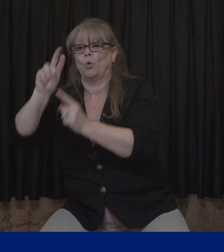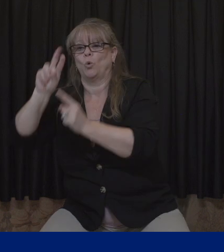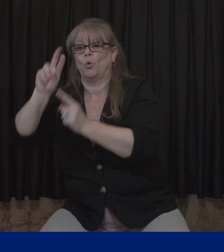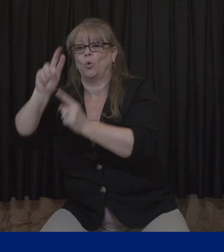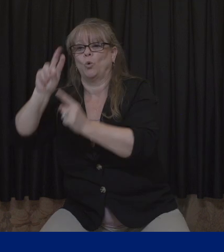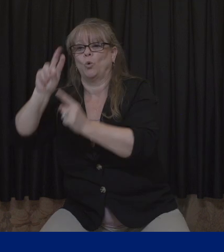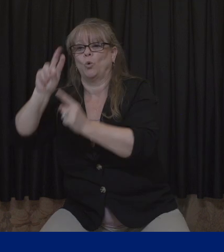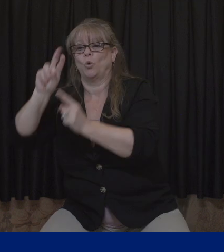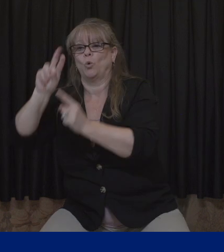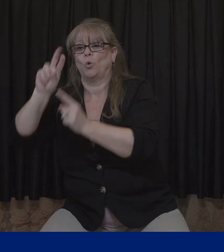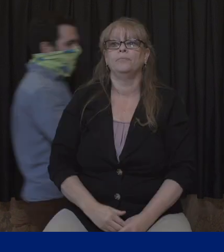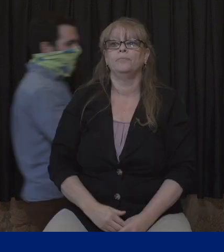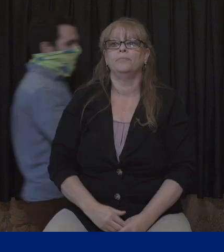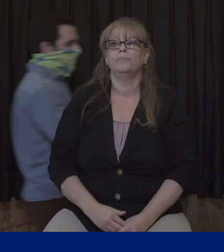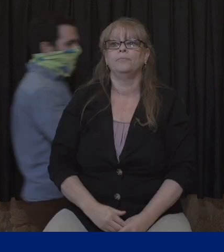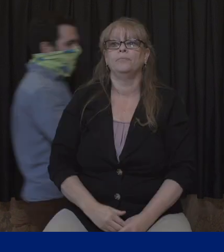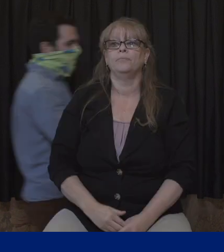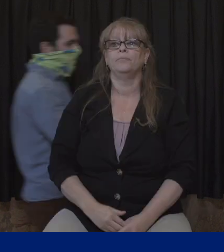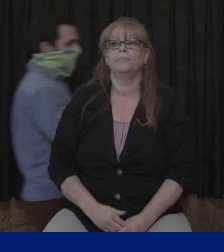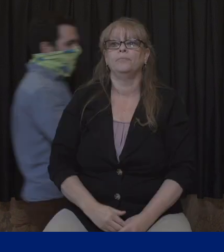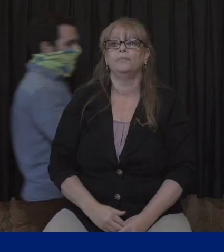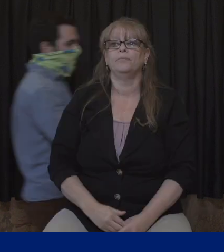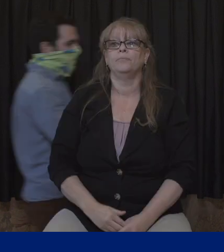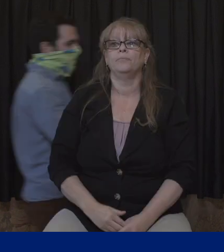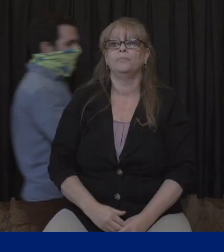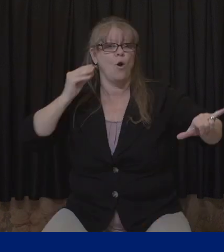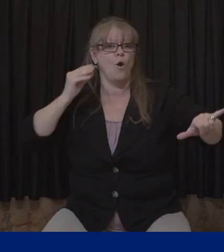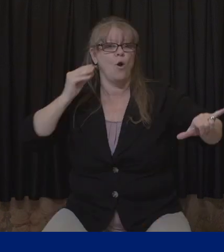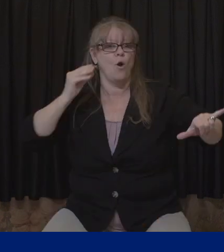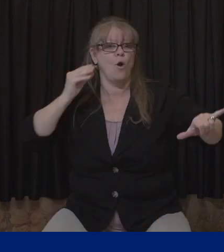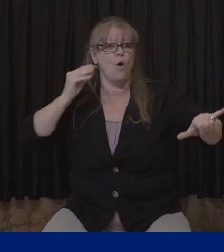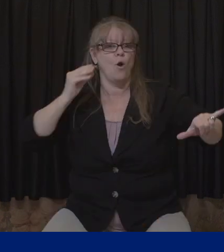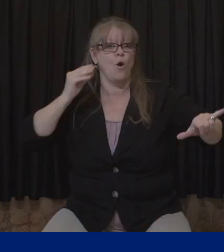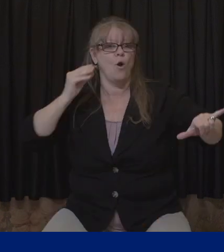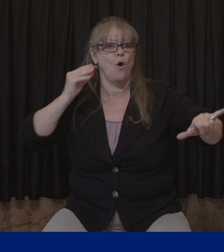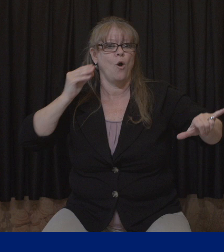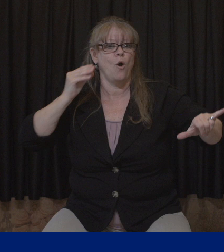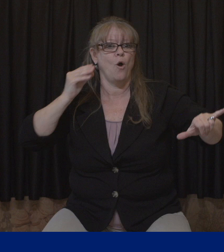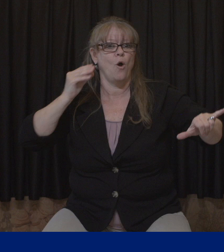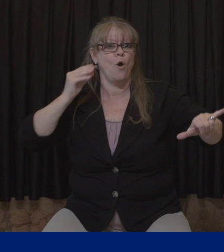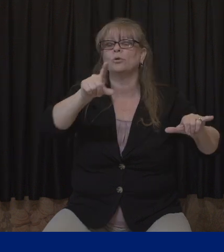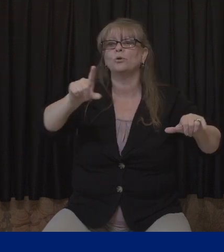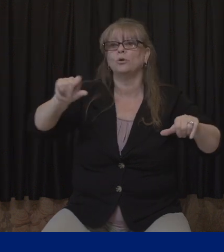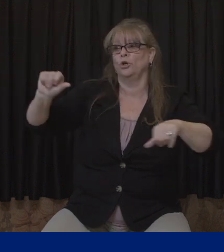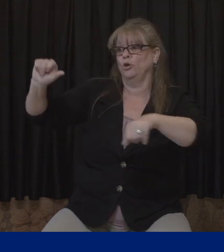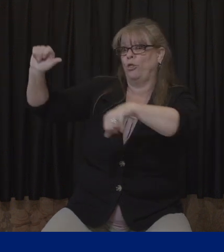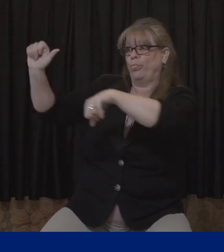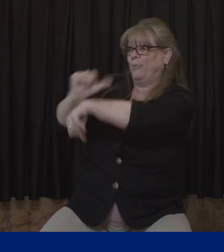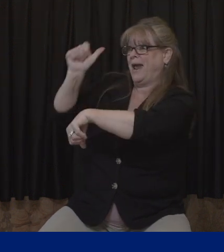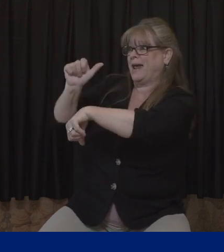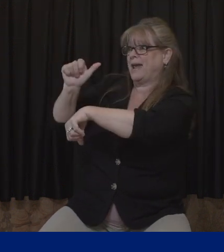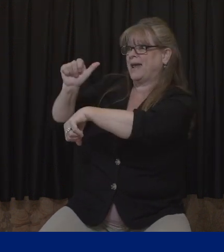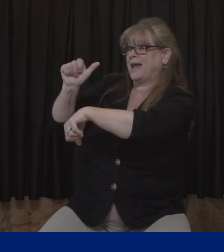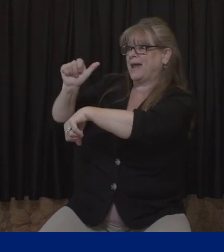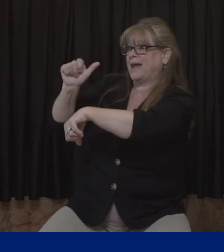exponential thread that we had a month ago. We've bought time to build our healthcare capacity. We've revised our